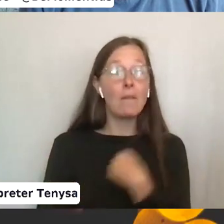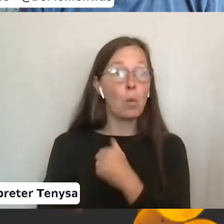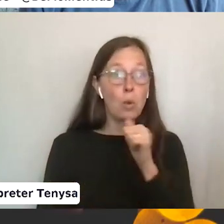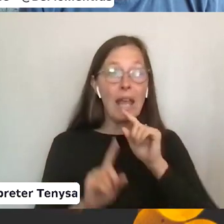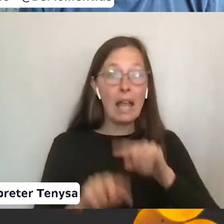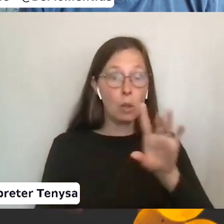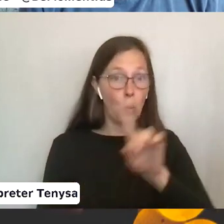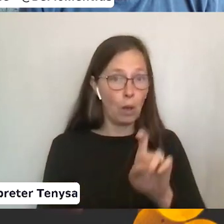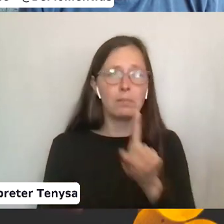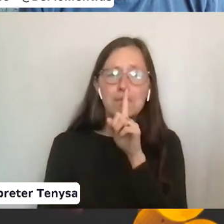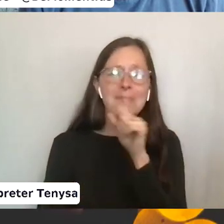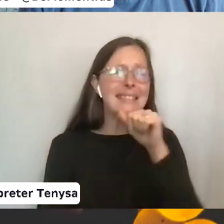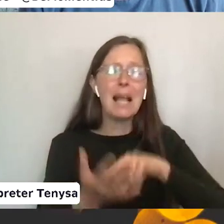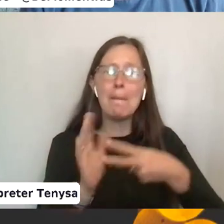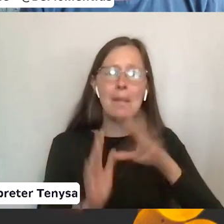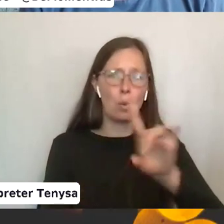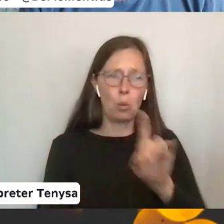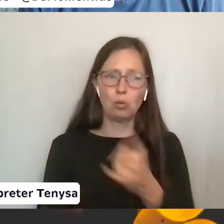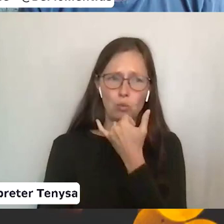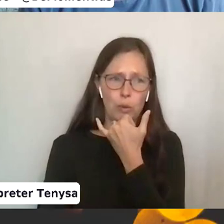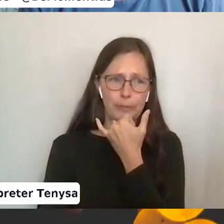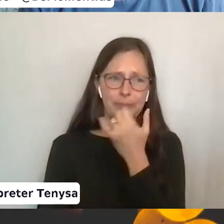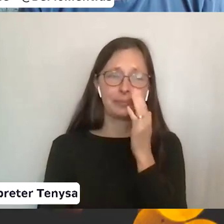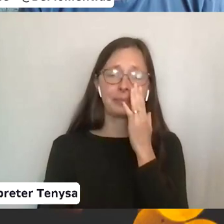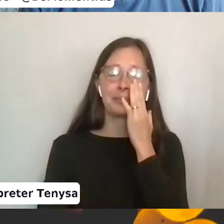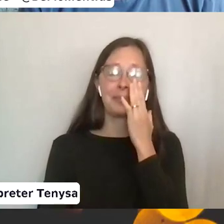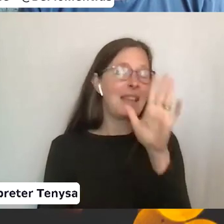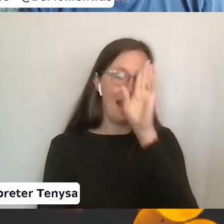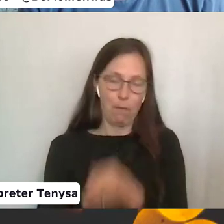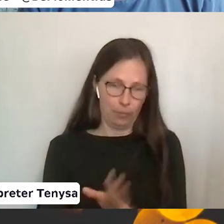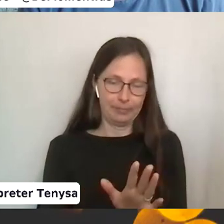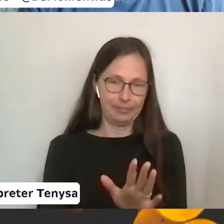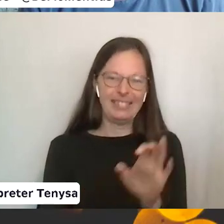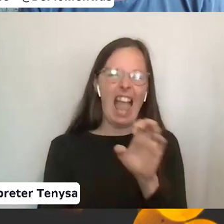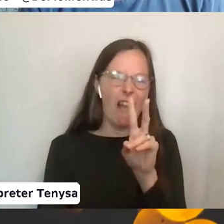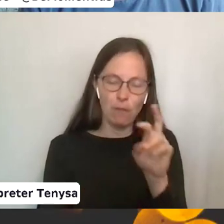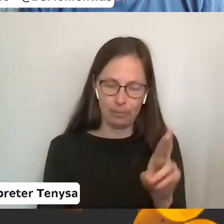is never because your question was wrong. Ever.